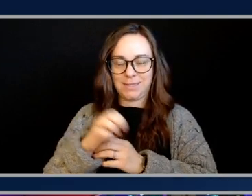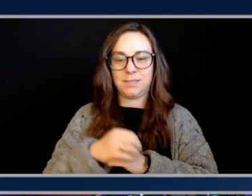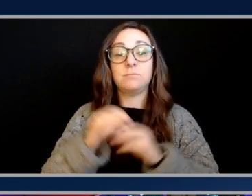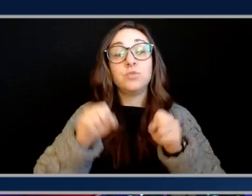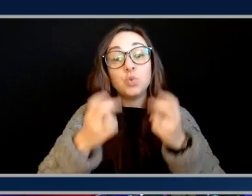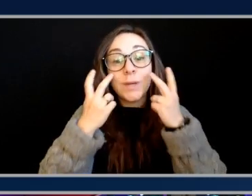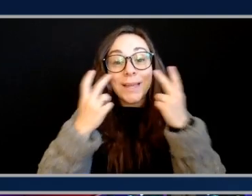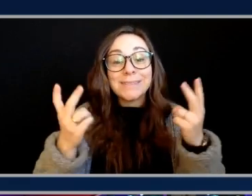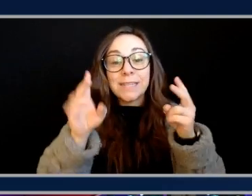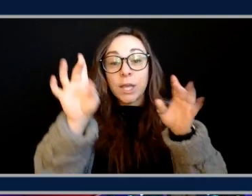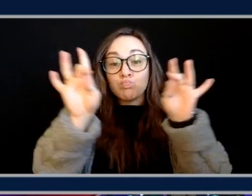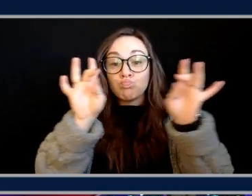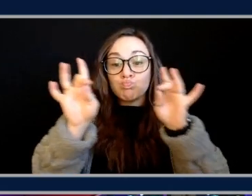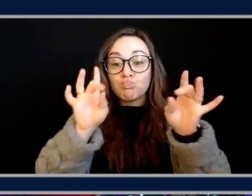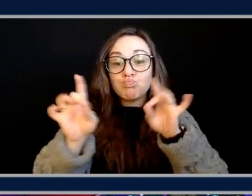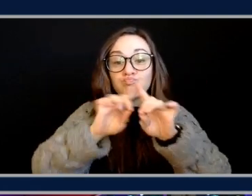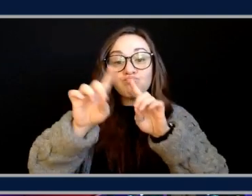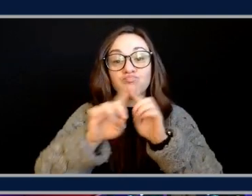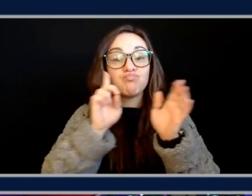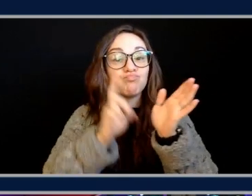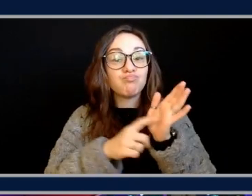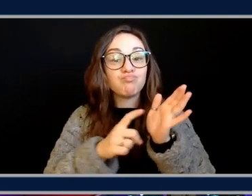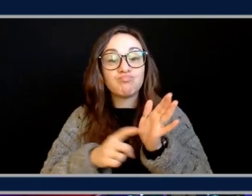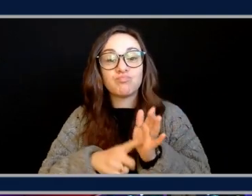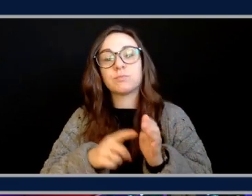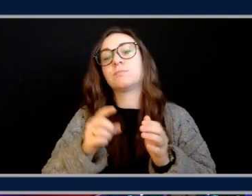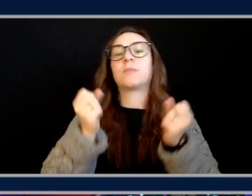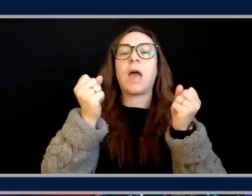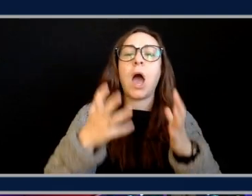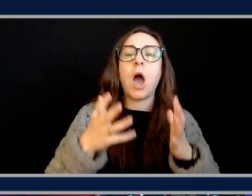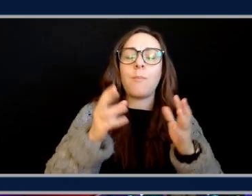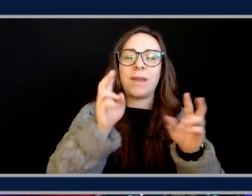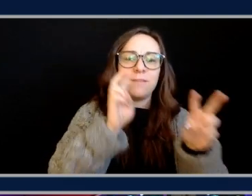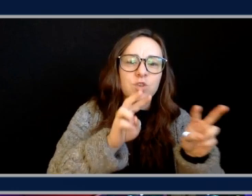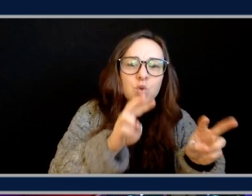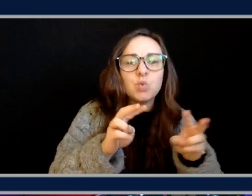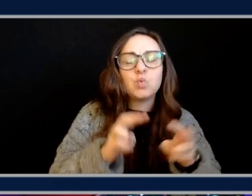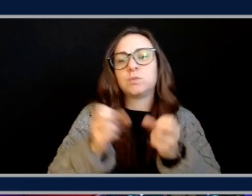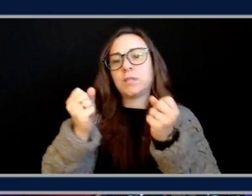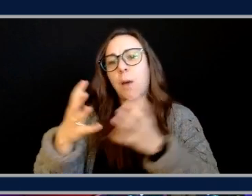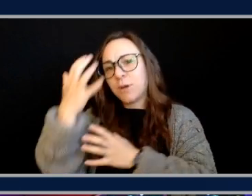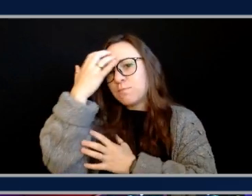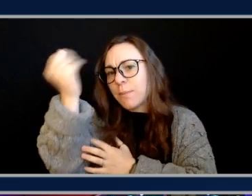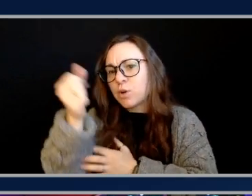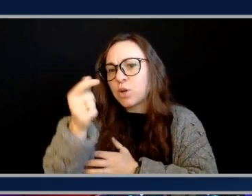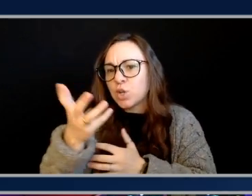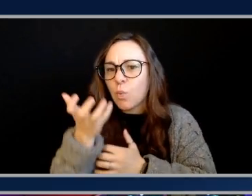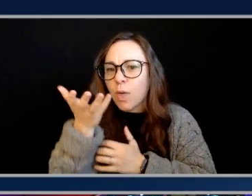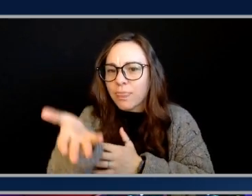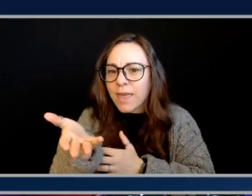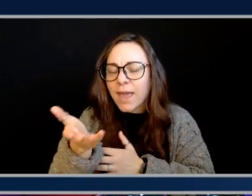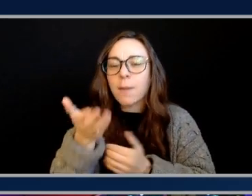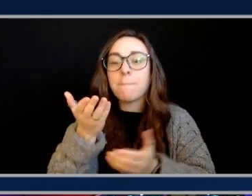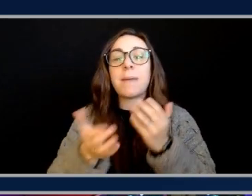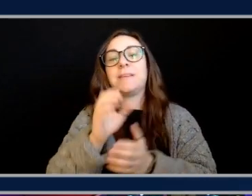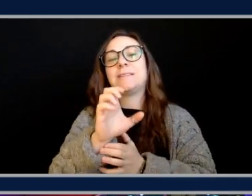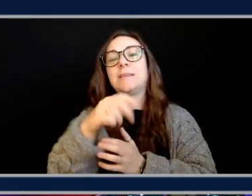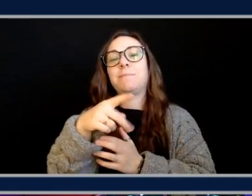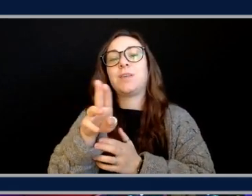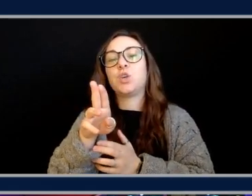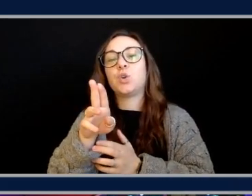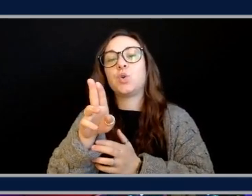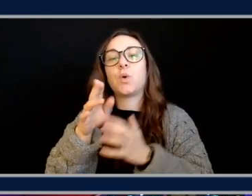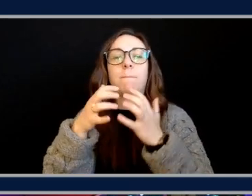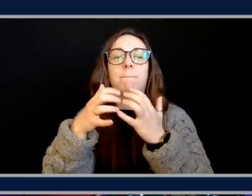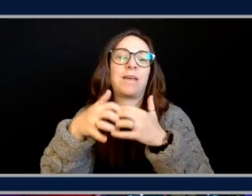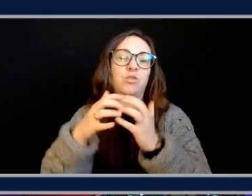choose attributes like the number of vCPUs or the amount of memory that you want in there. There might be the CPU manufacturer, and there's just a full